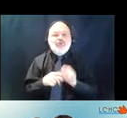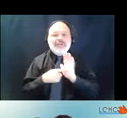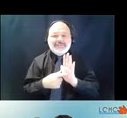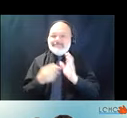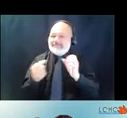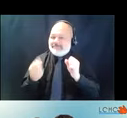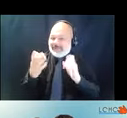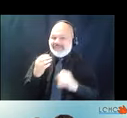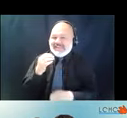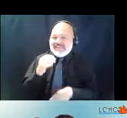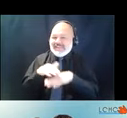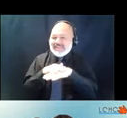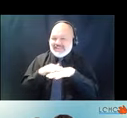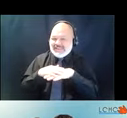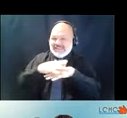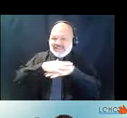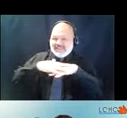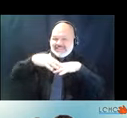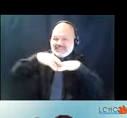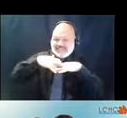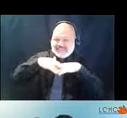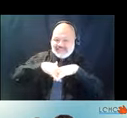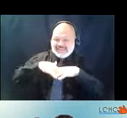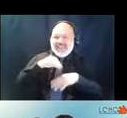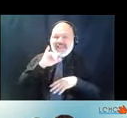multiple indigenous identities. And